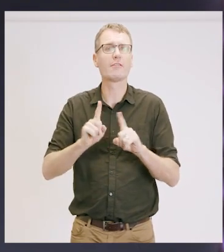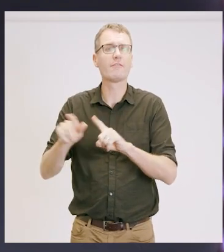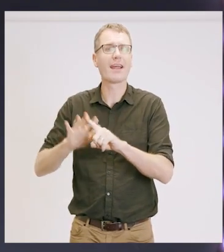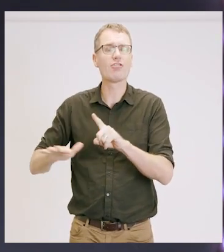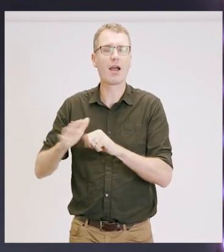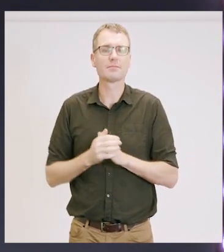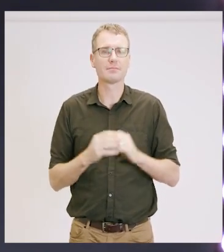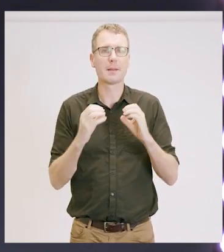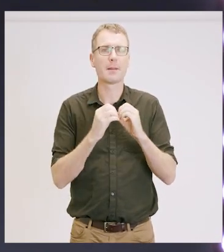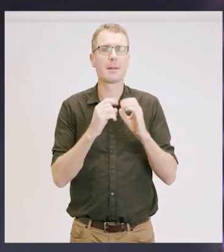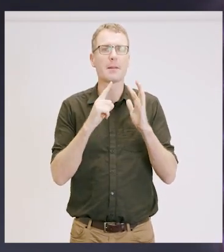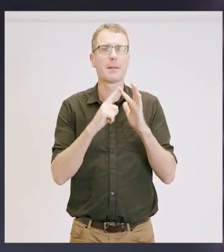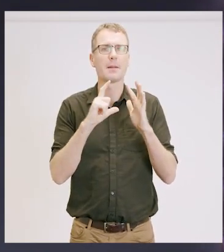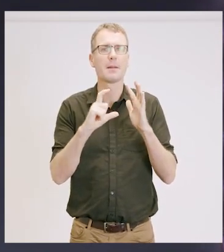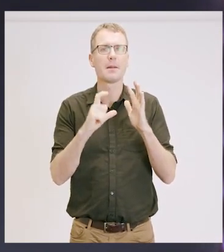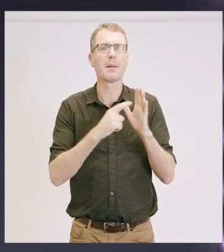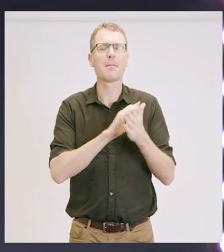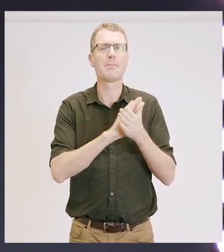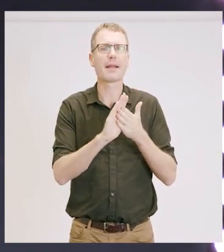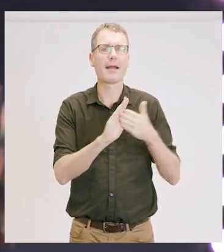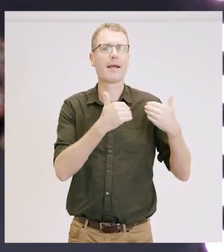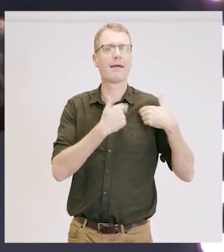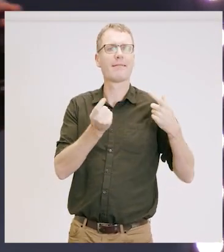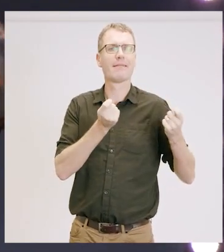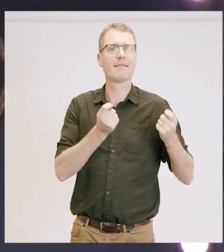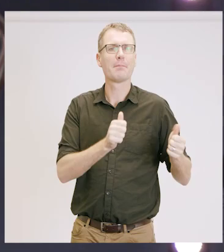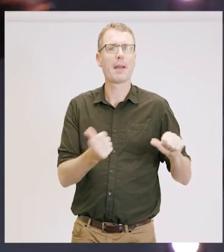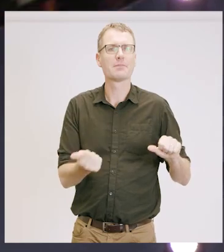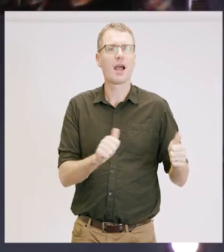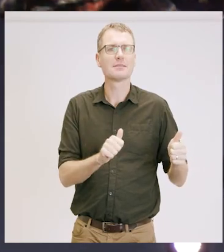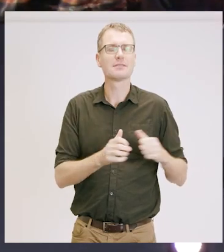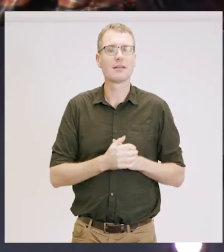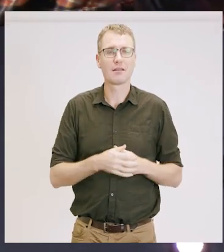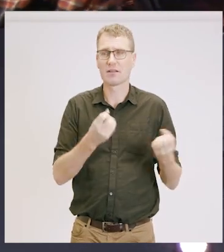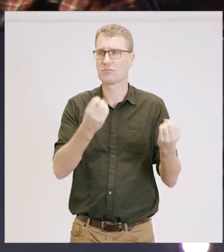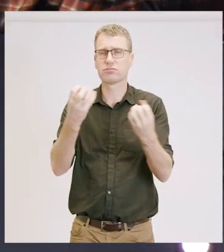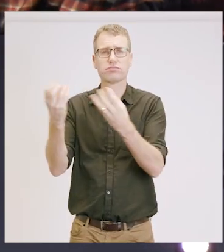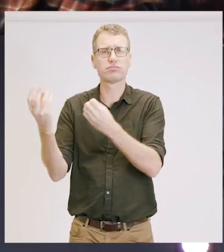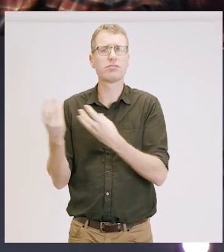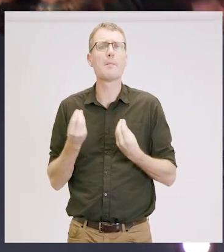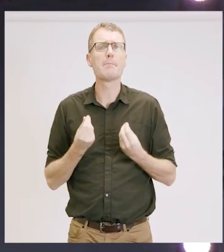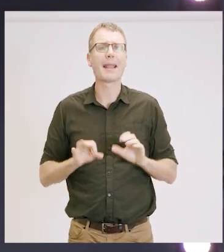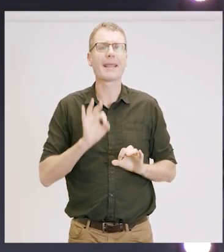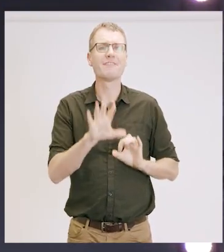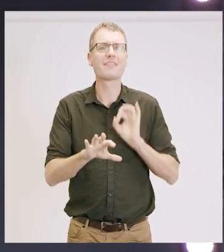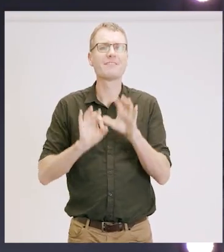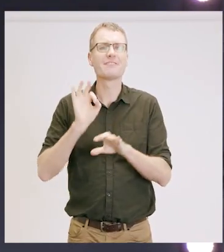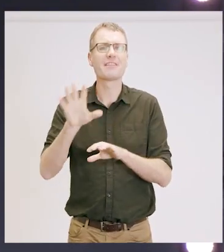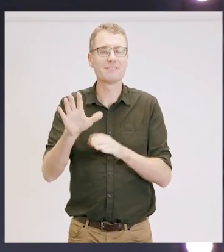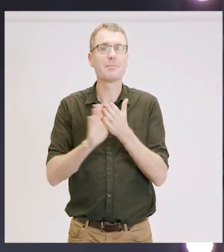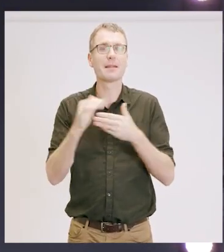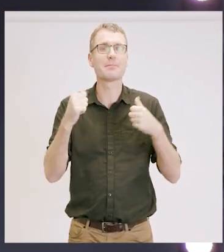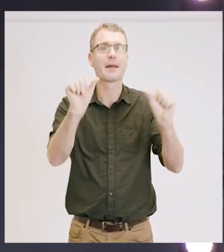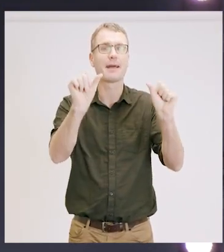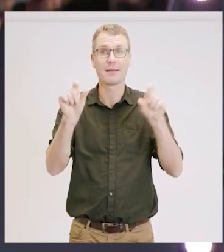Becca doing the baptism and just so many, and people are giving to make it all happen. I mean, the lights, you know, the